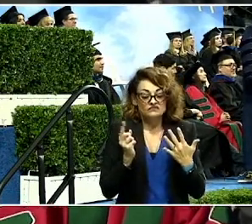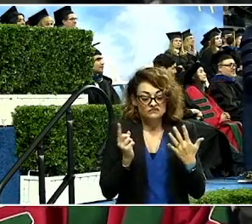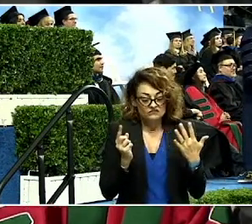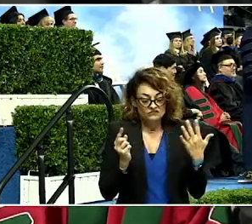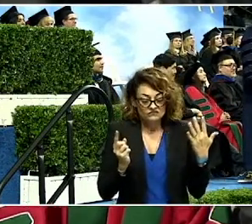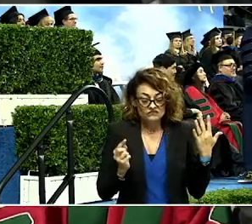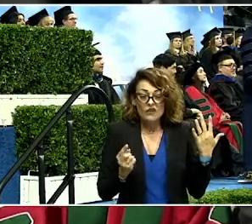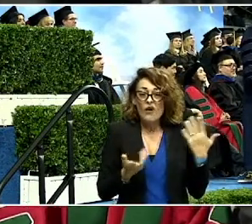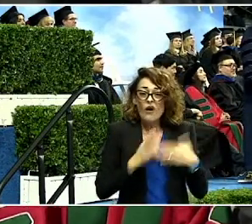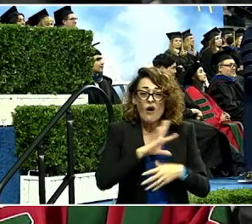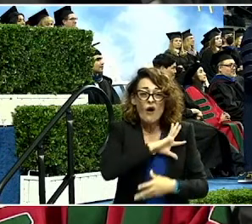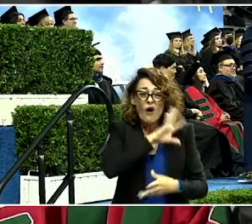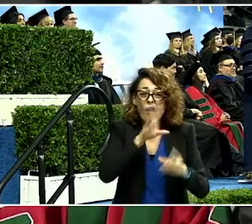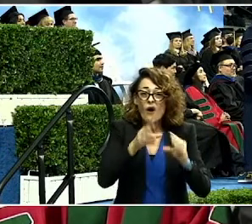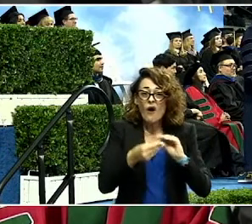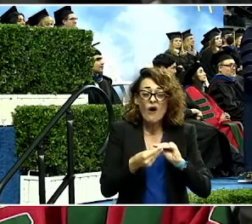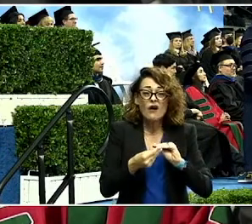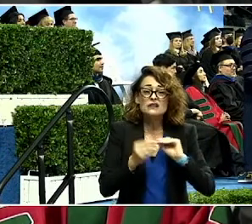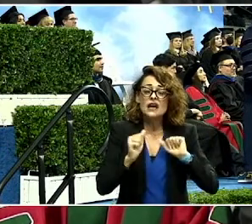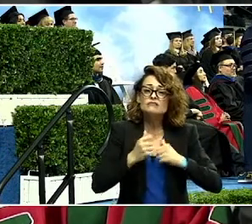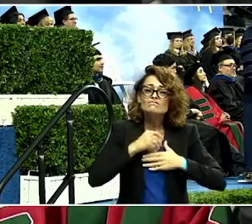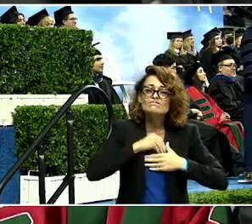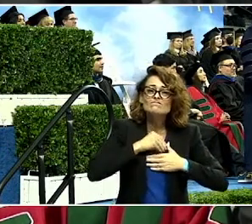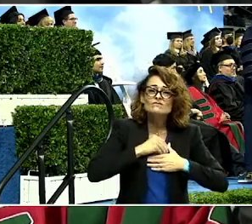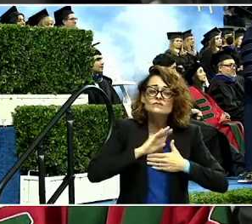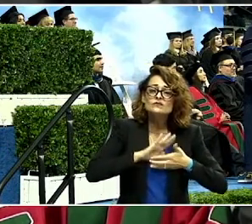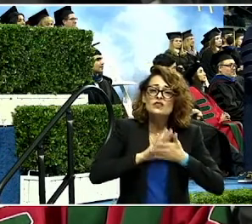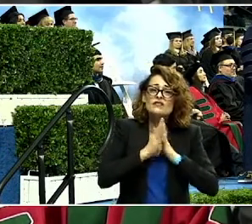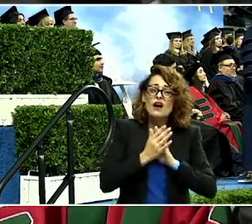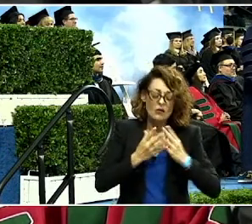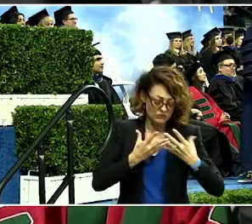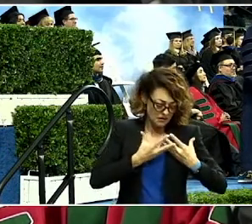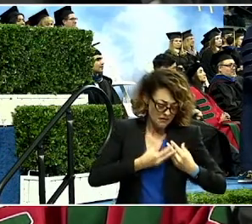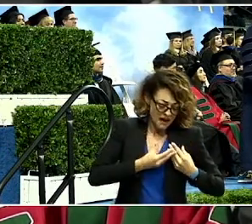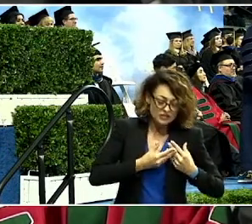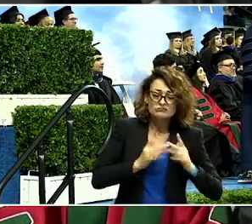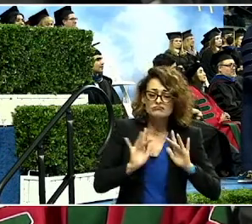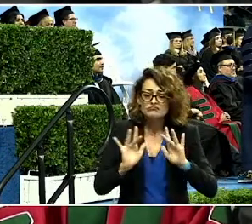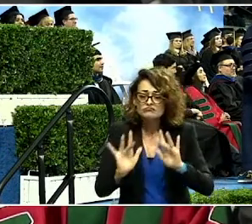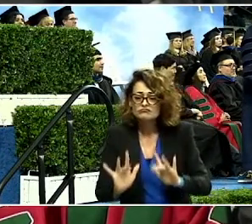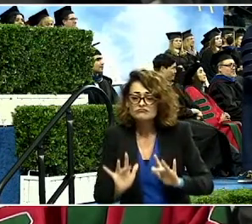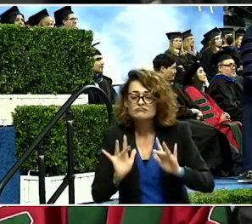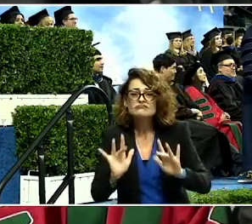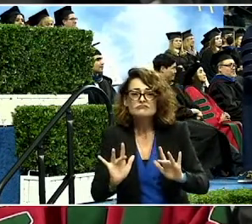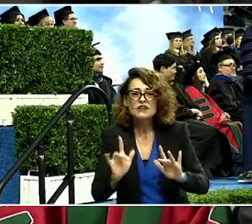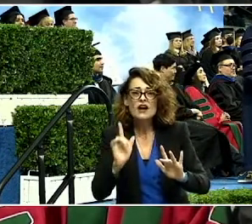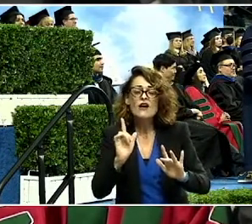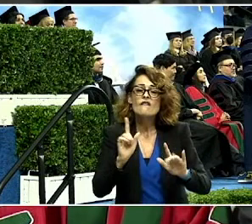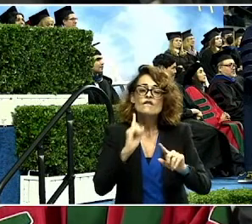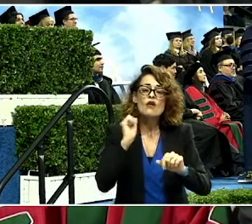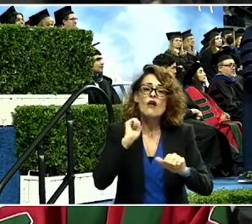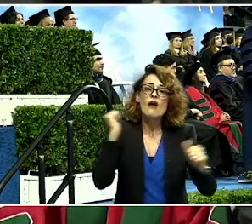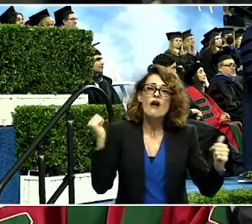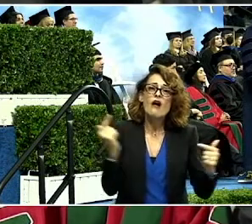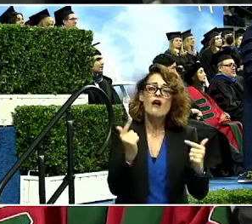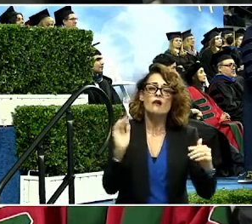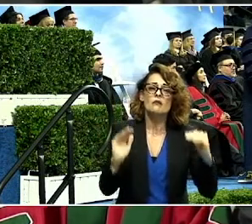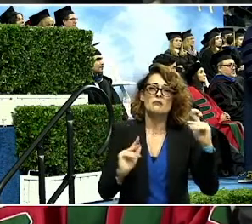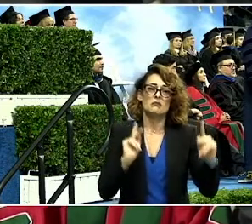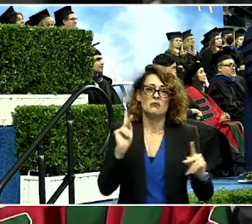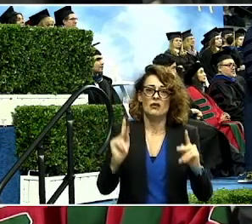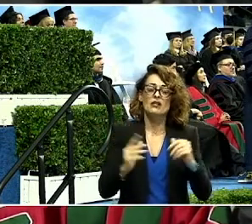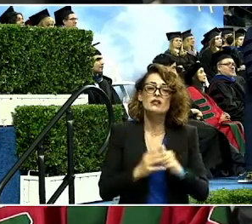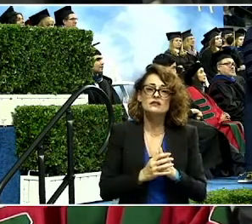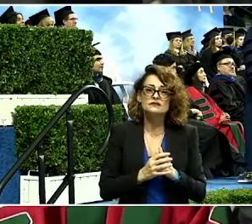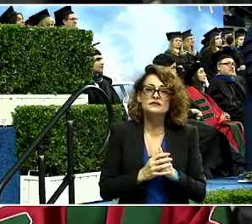and empathy, as well as a commitment to justice and the greater good. So I mentioned that today's event goes by